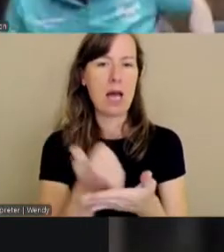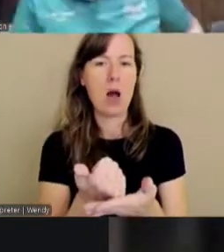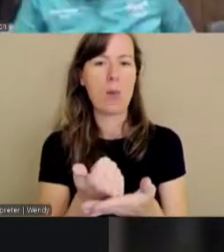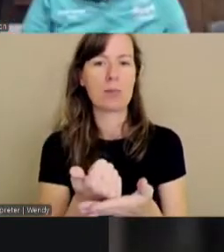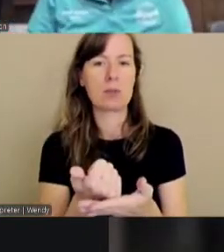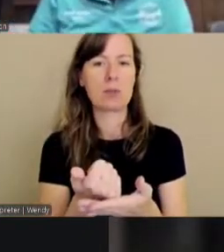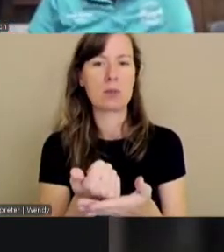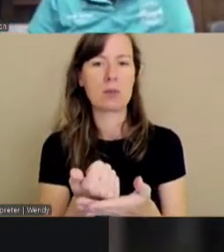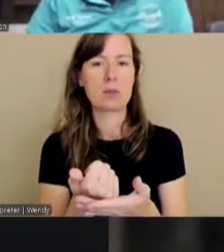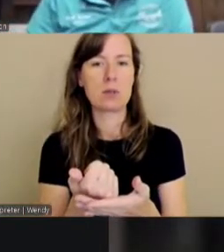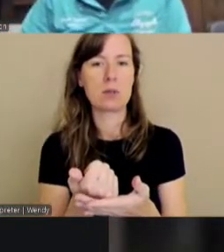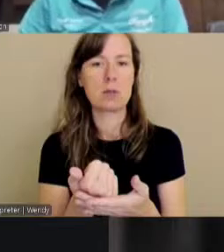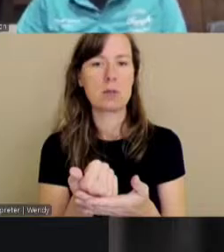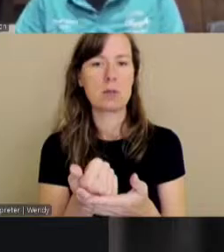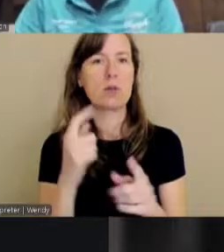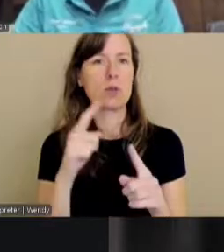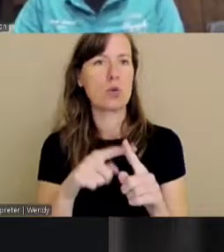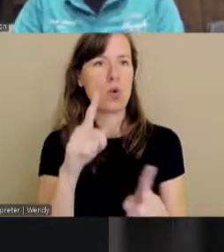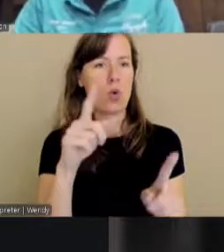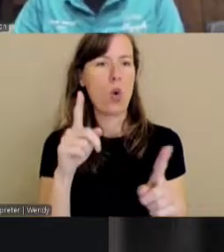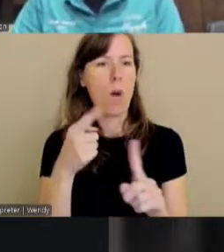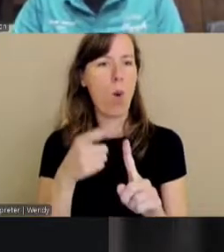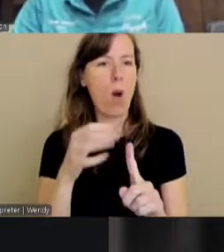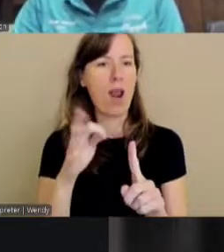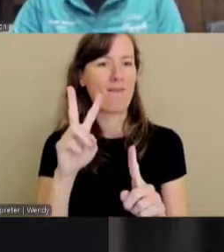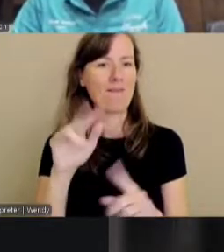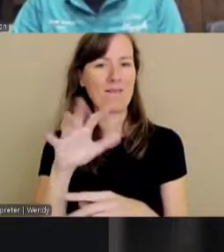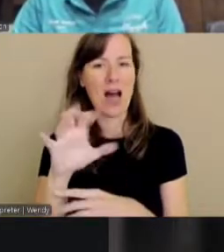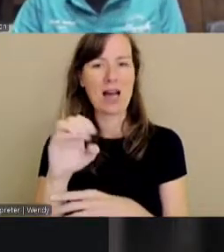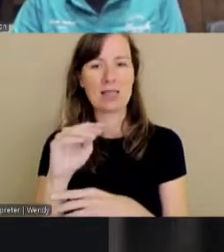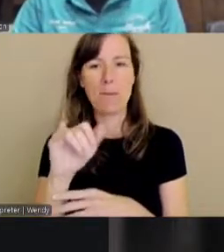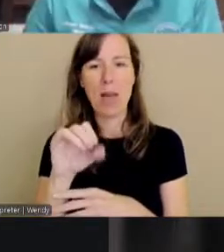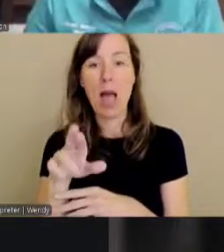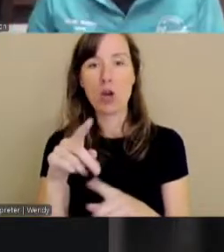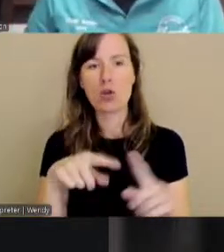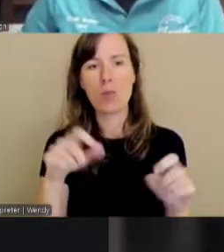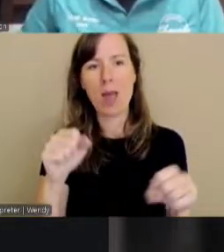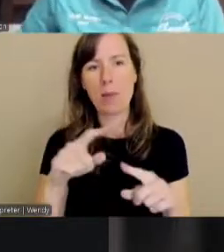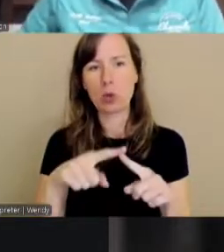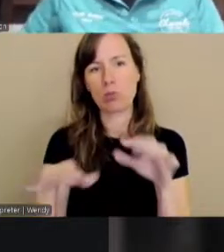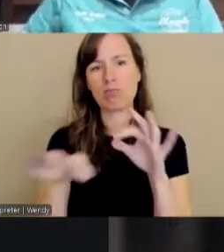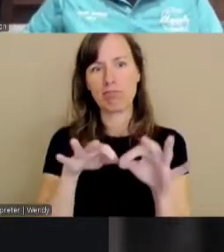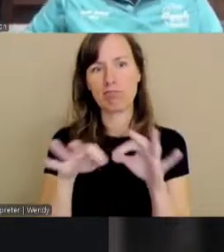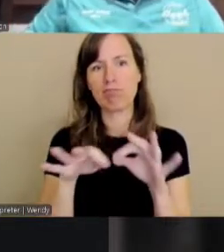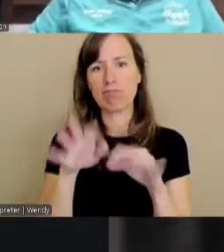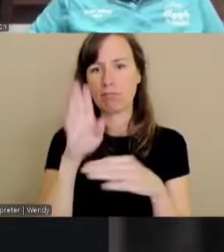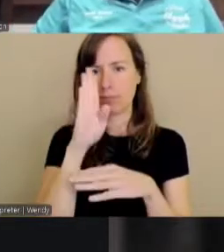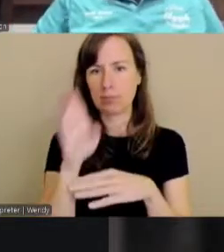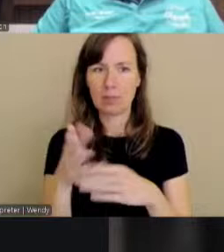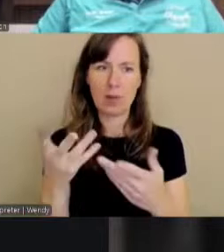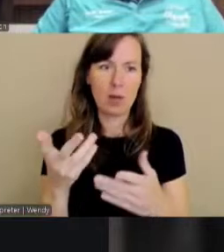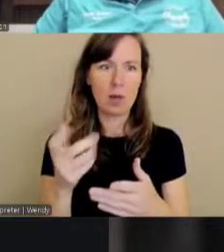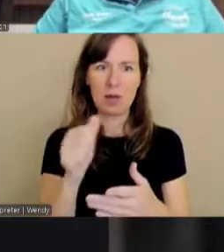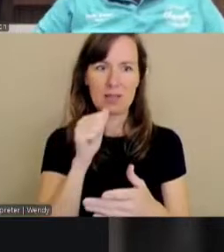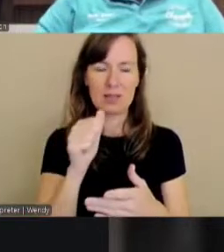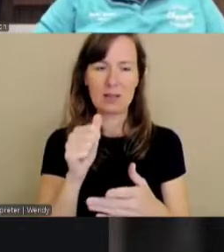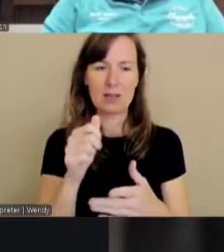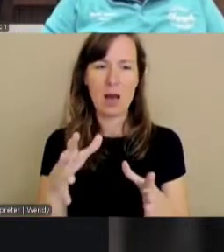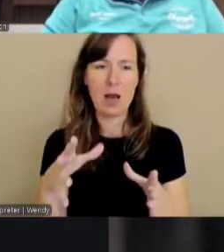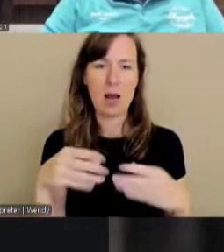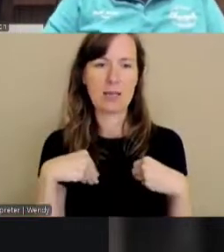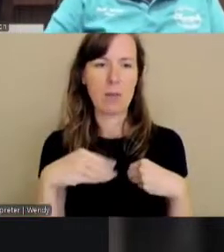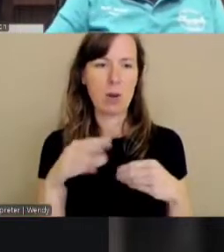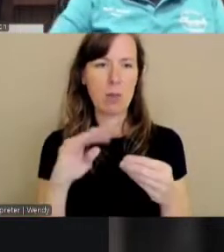to the vice mayor's point, to say with a straight face that that's an acceptable number. So